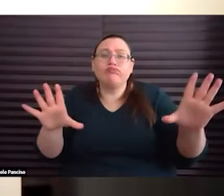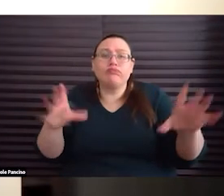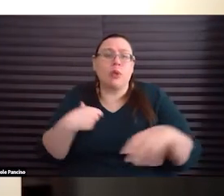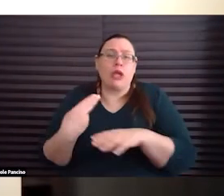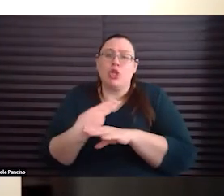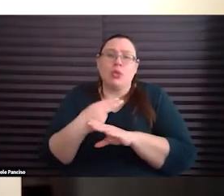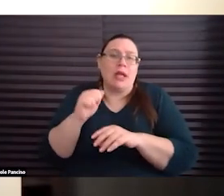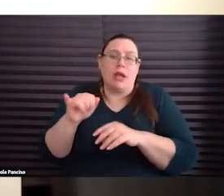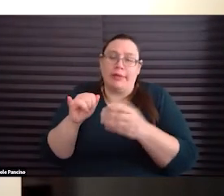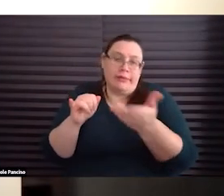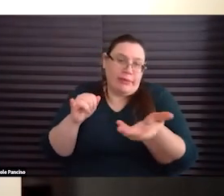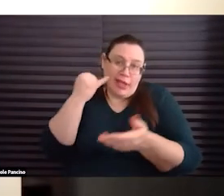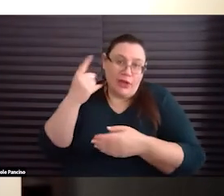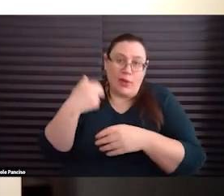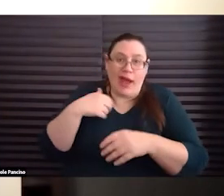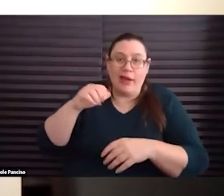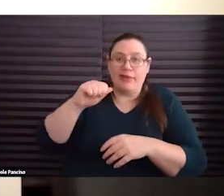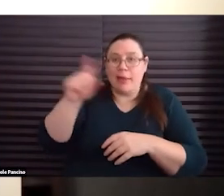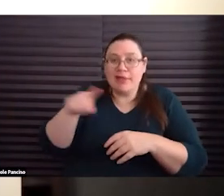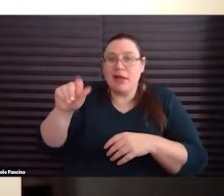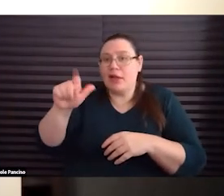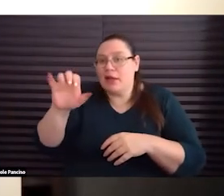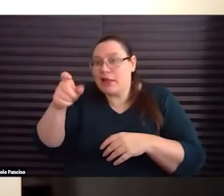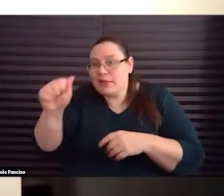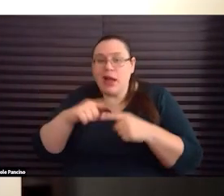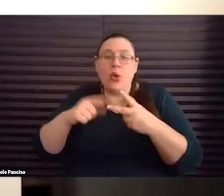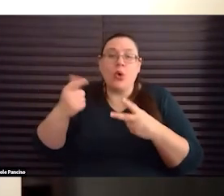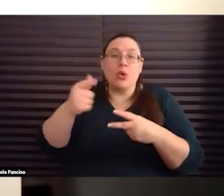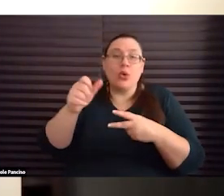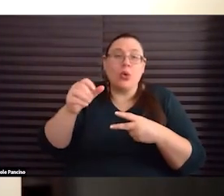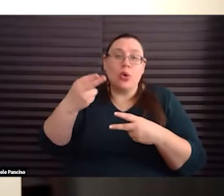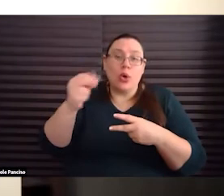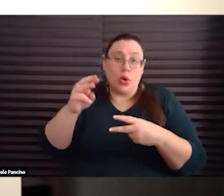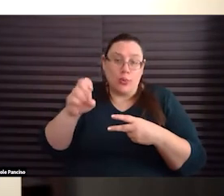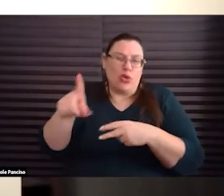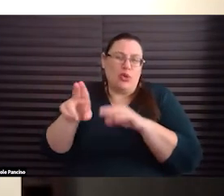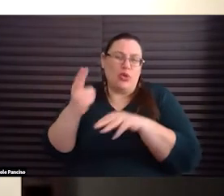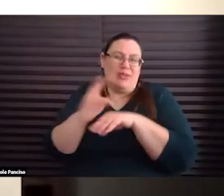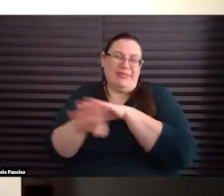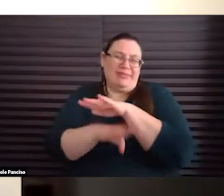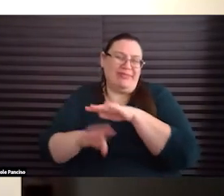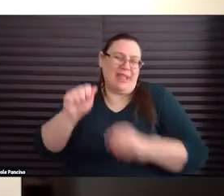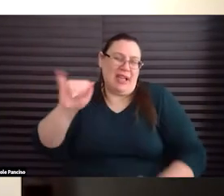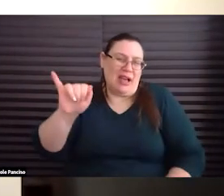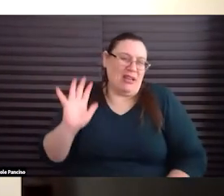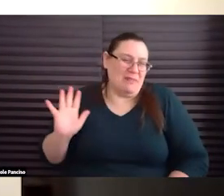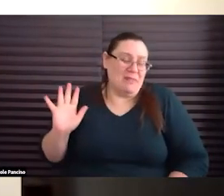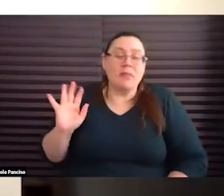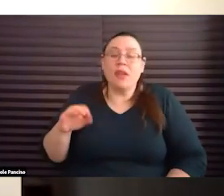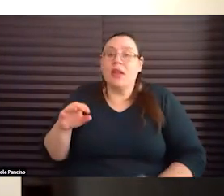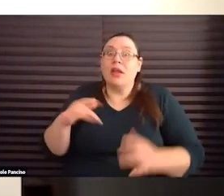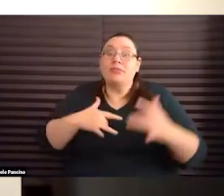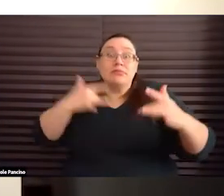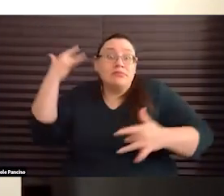anyone who has an Amazon Alexa or a Google Home is using crude AI. It is very